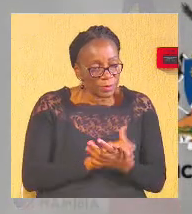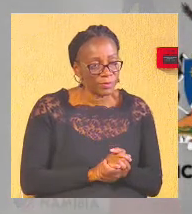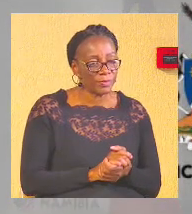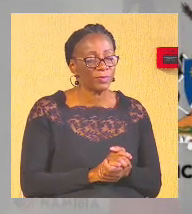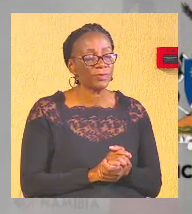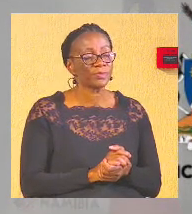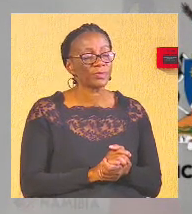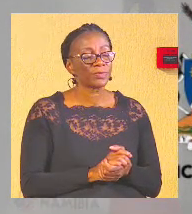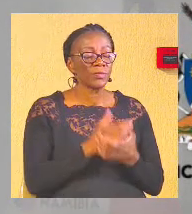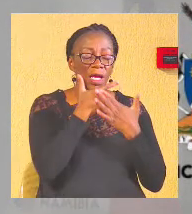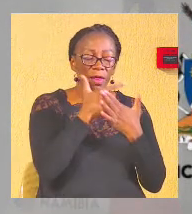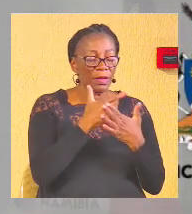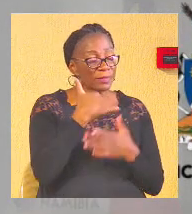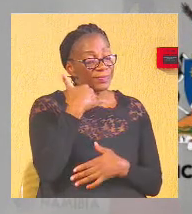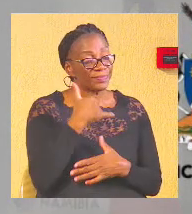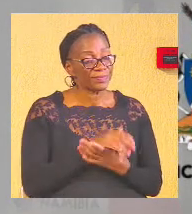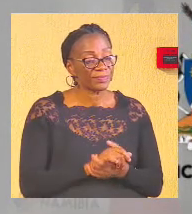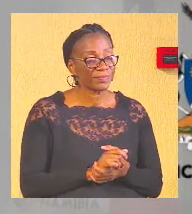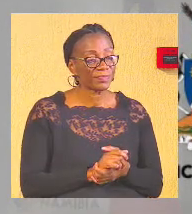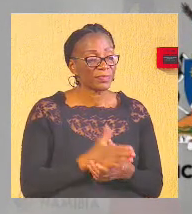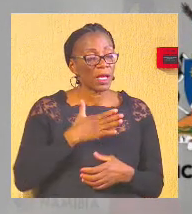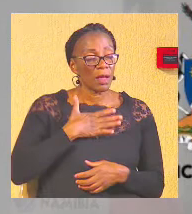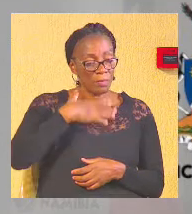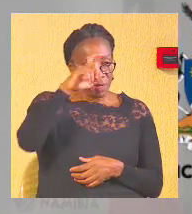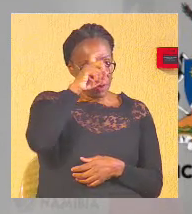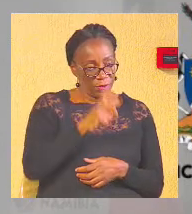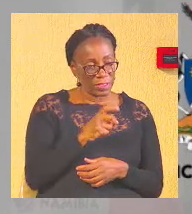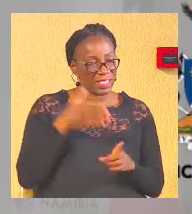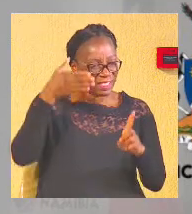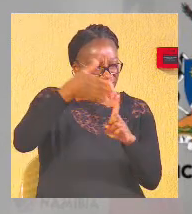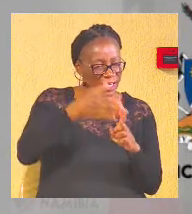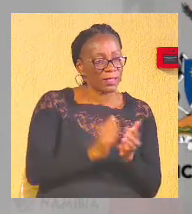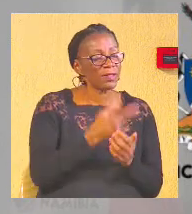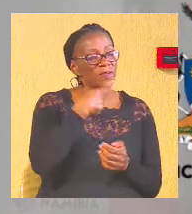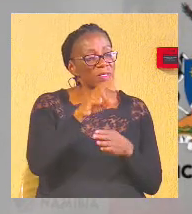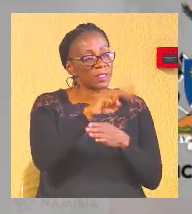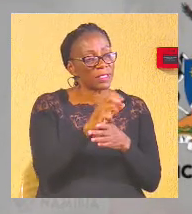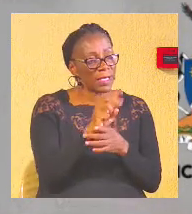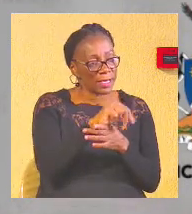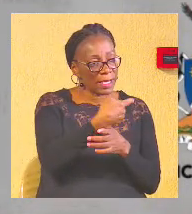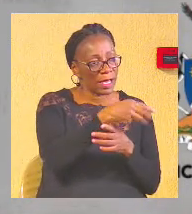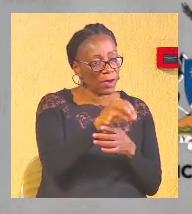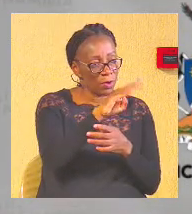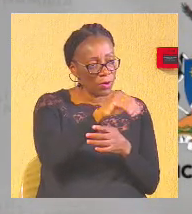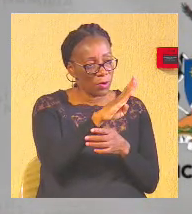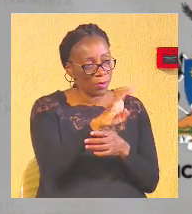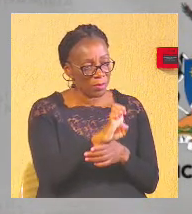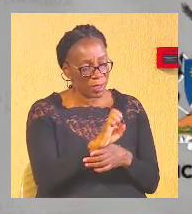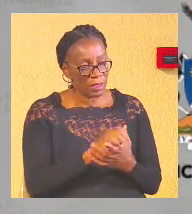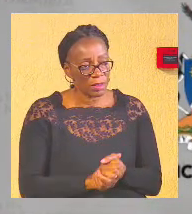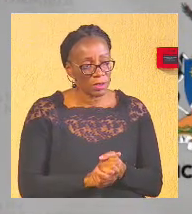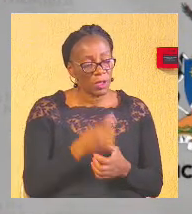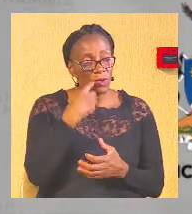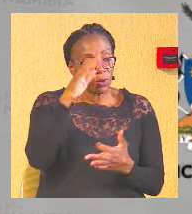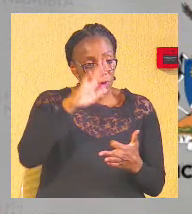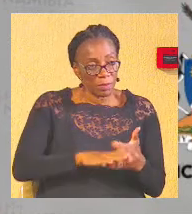Okay, thank you. So I have a question to Mr. Nangombe. So he talked of recruiting more professions.